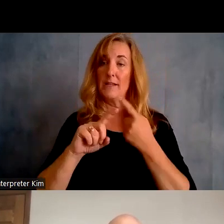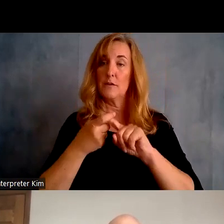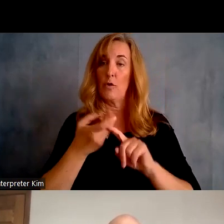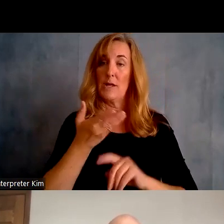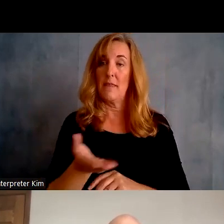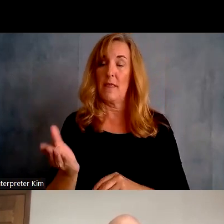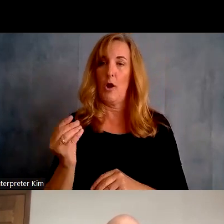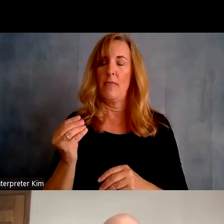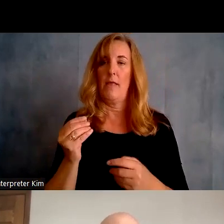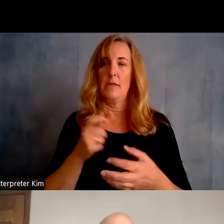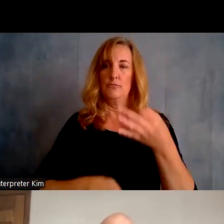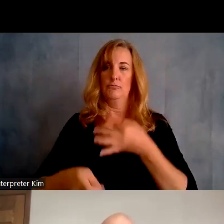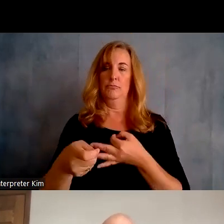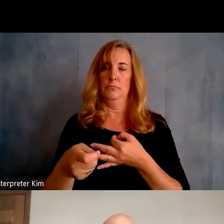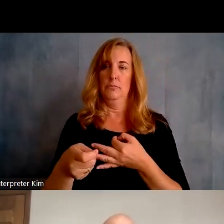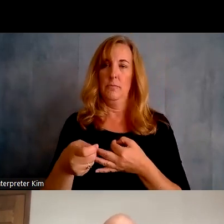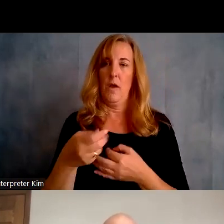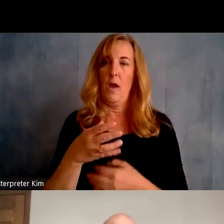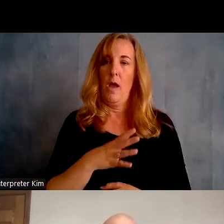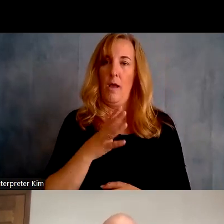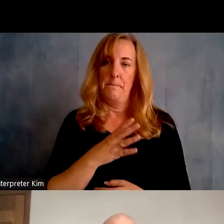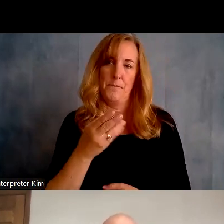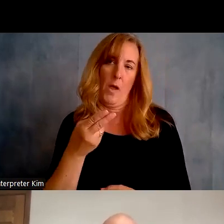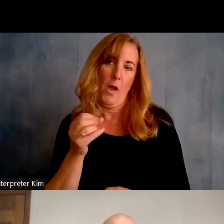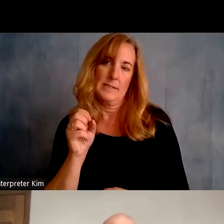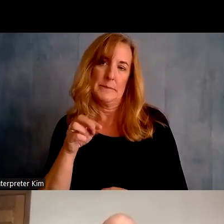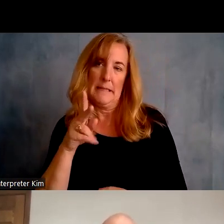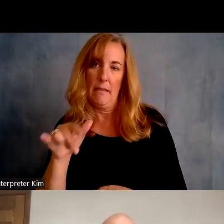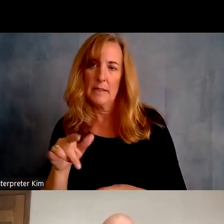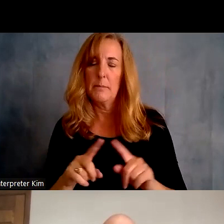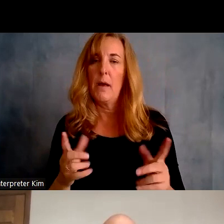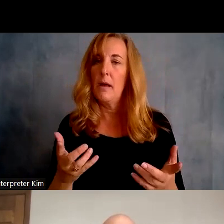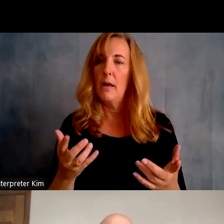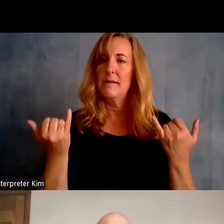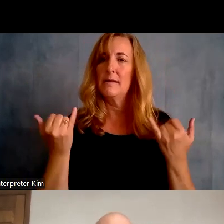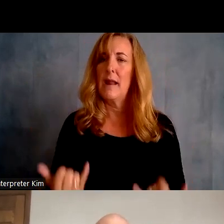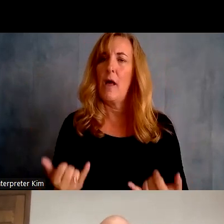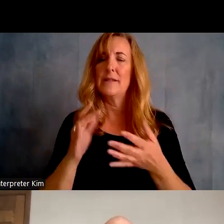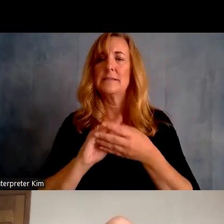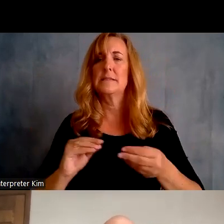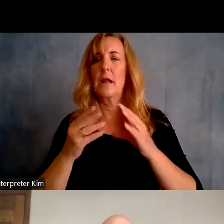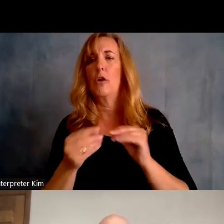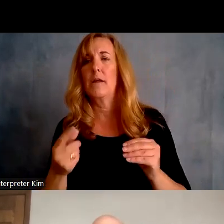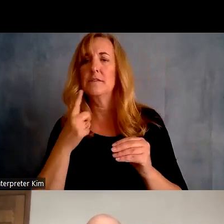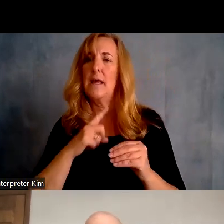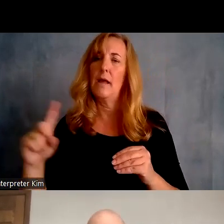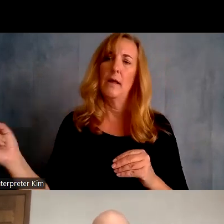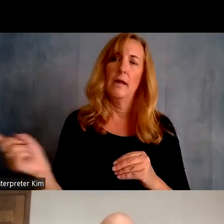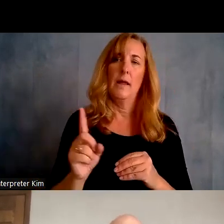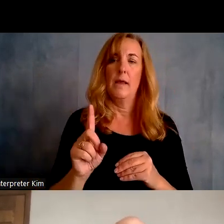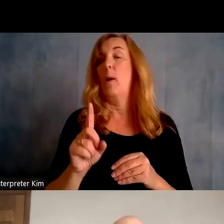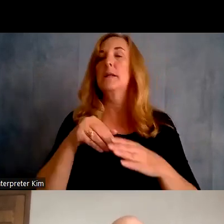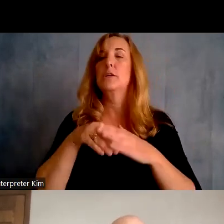hospitality. It's all throughout the New Testament narratives. Jesus going to the pool of Siloam. Jesus had to go